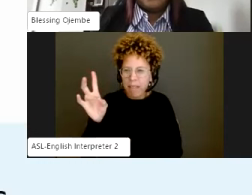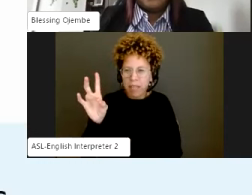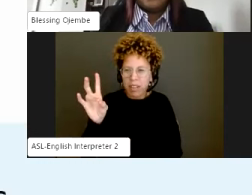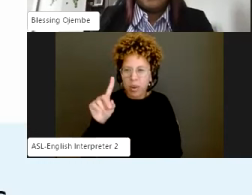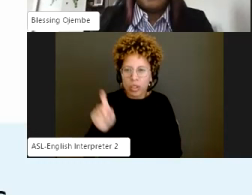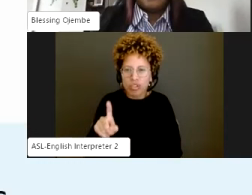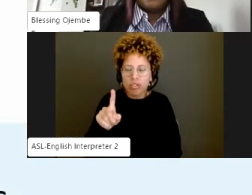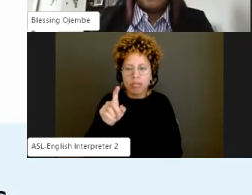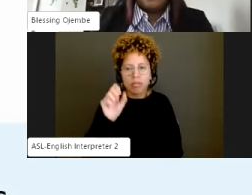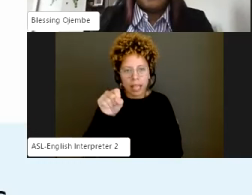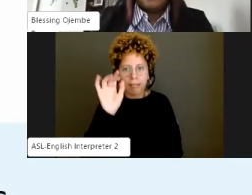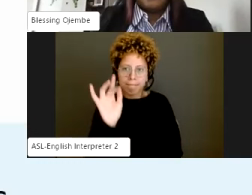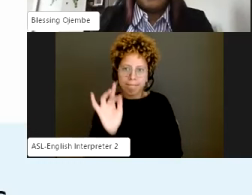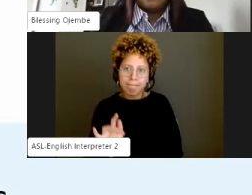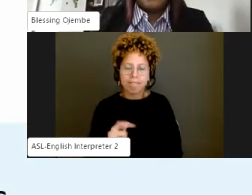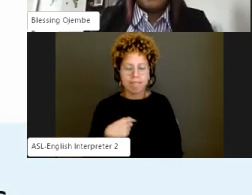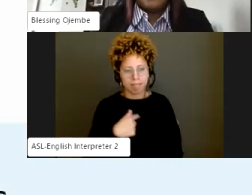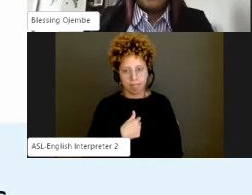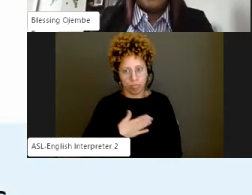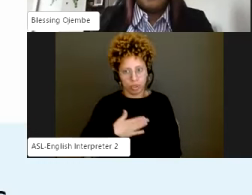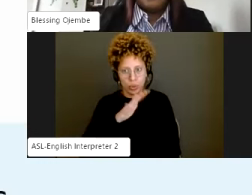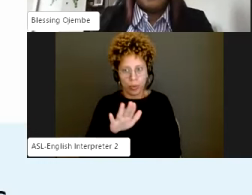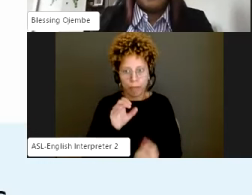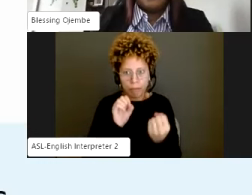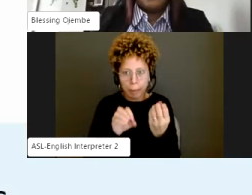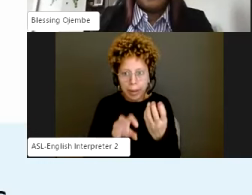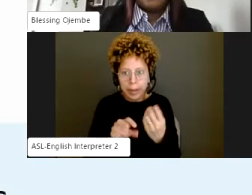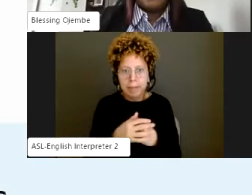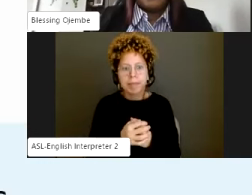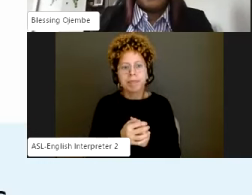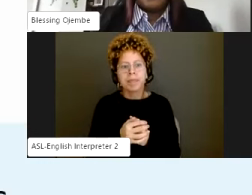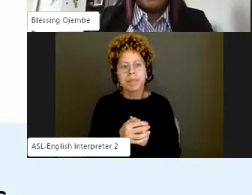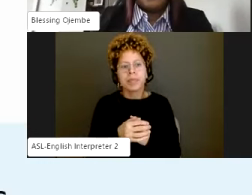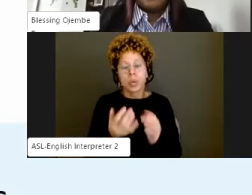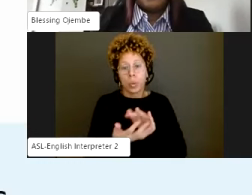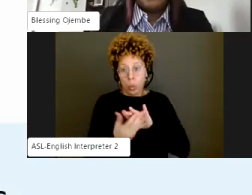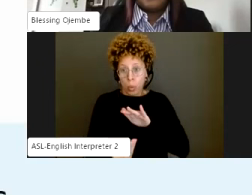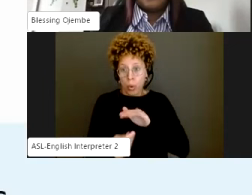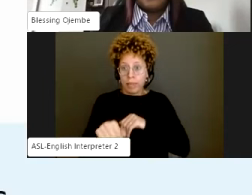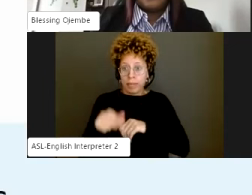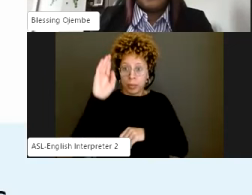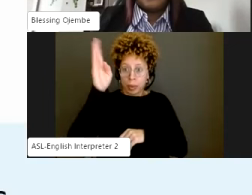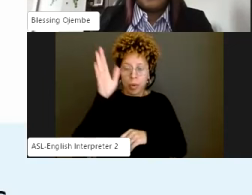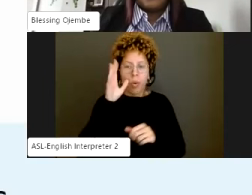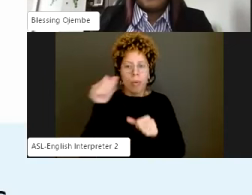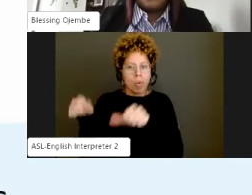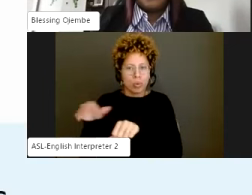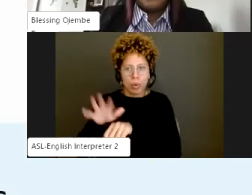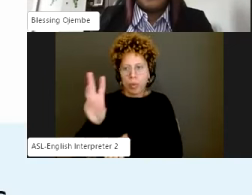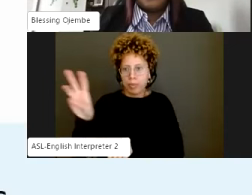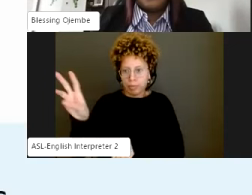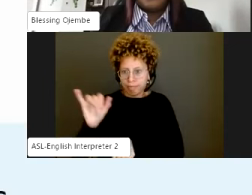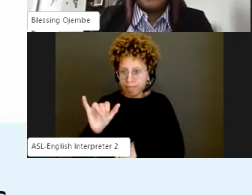your feedback. And the recording of the webinar will be posted on our website. I'm hoping to get that done today, but at